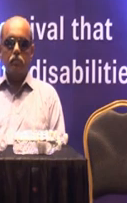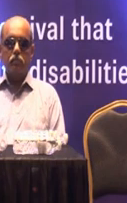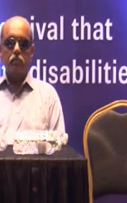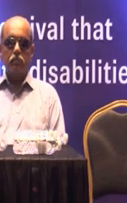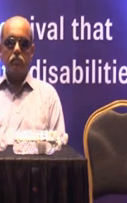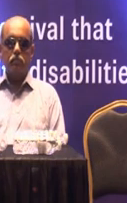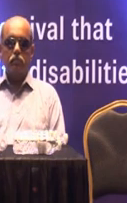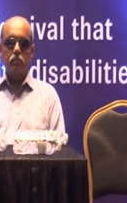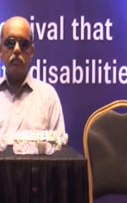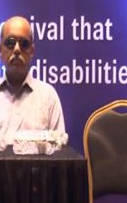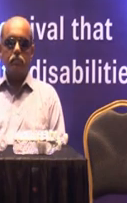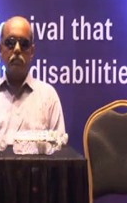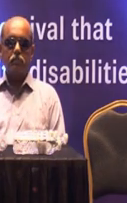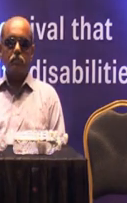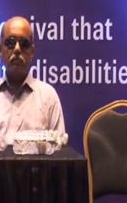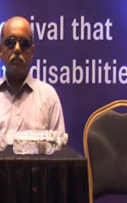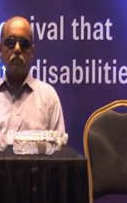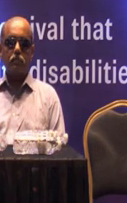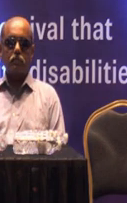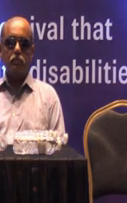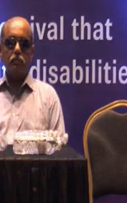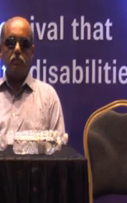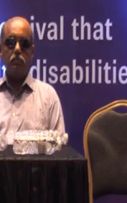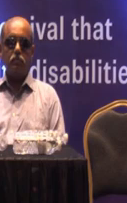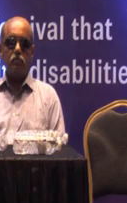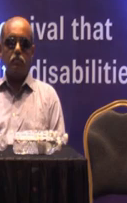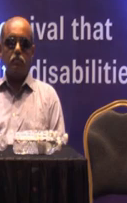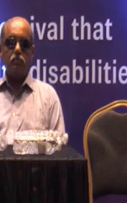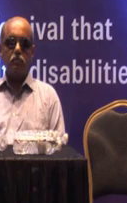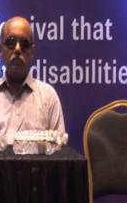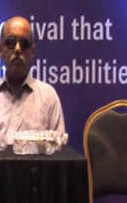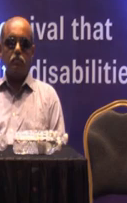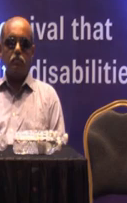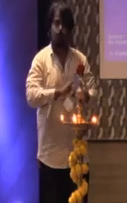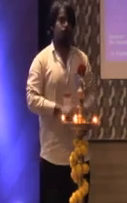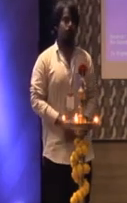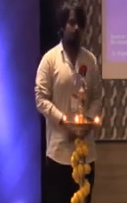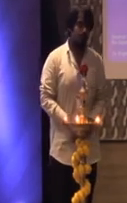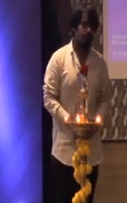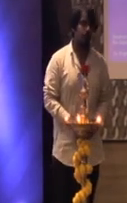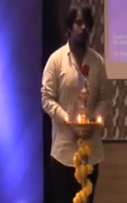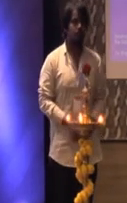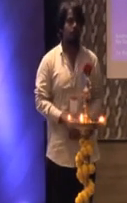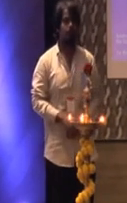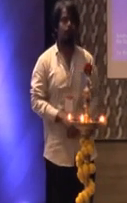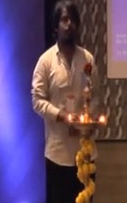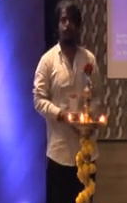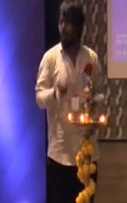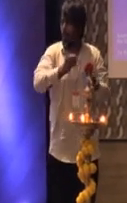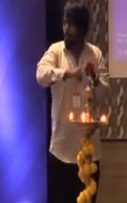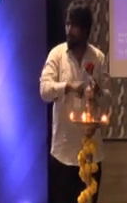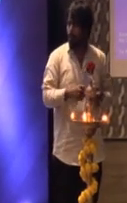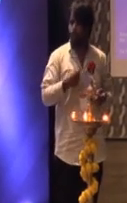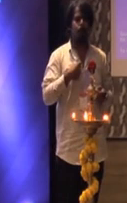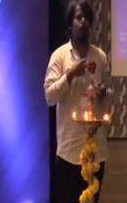paite ke kaam karte ho toh bhi apko ye uh excuse me so that's how uh i would